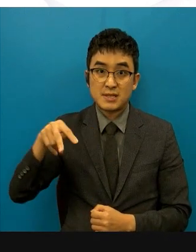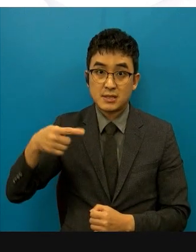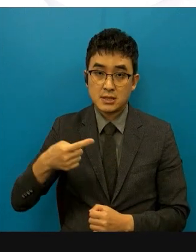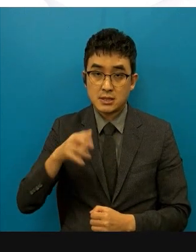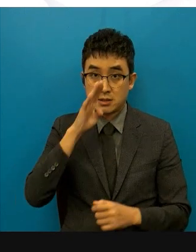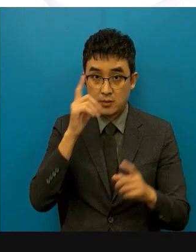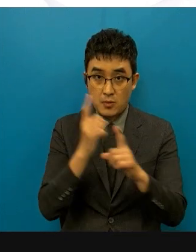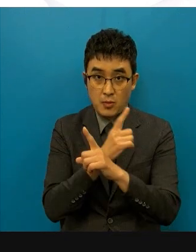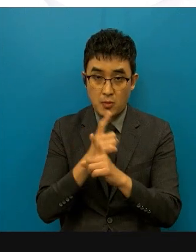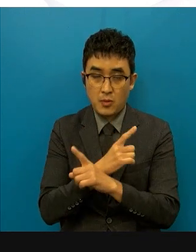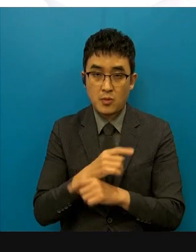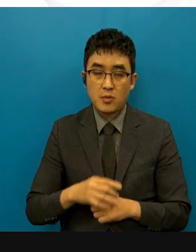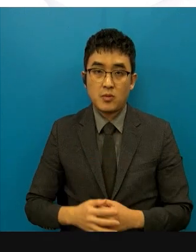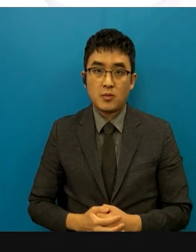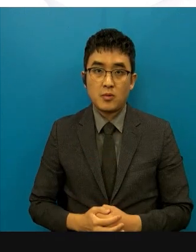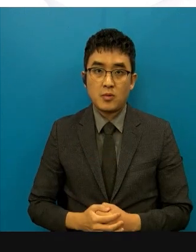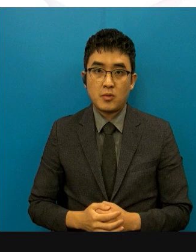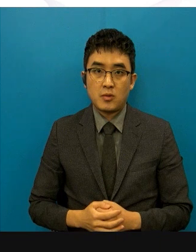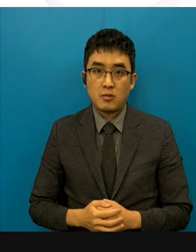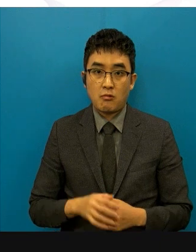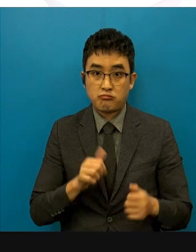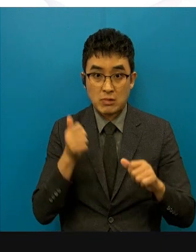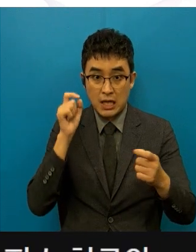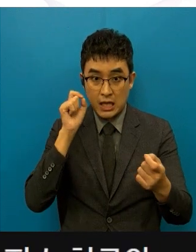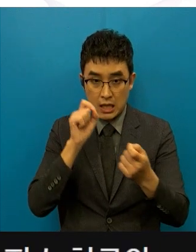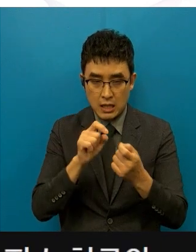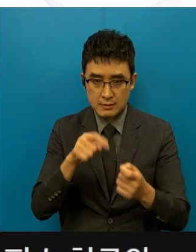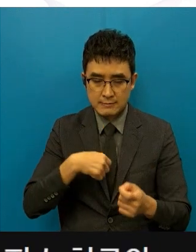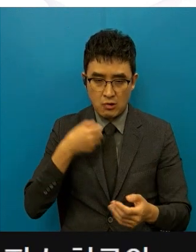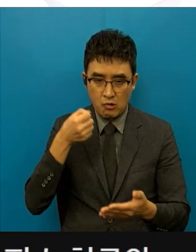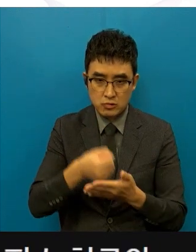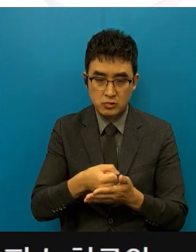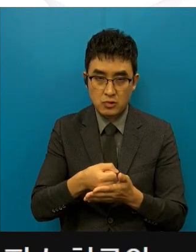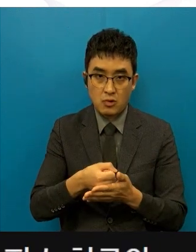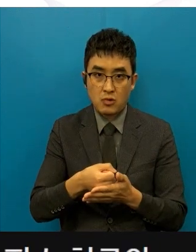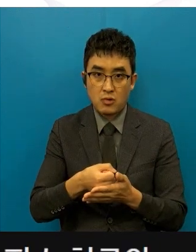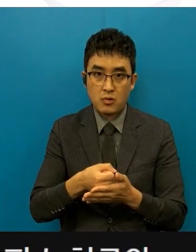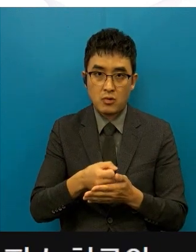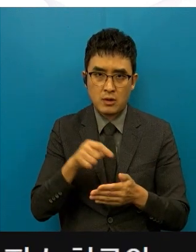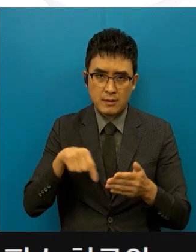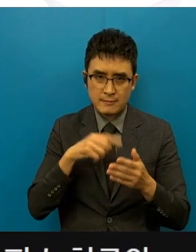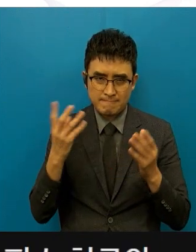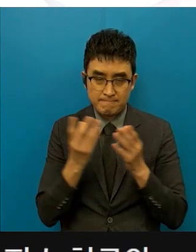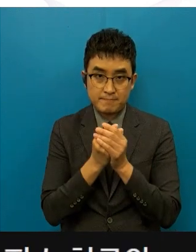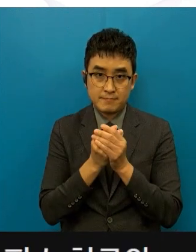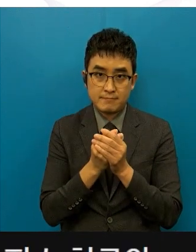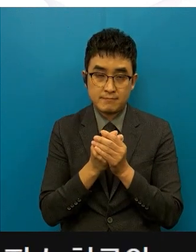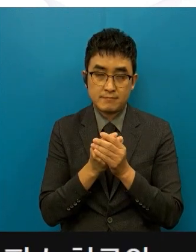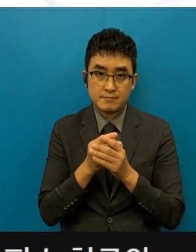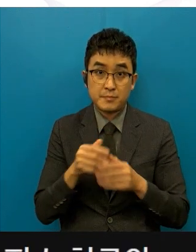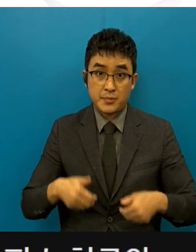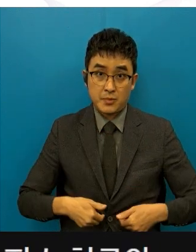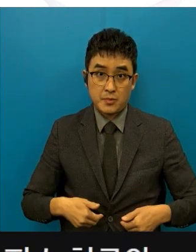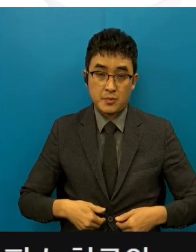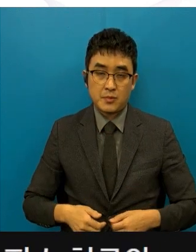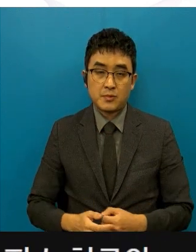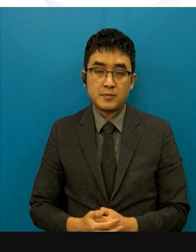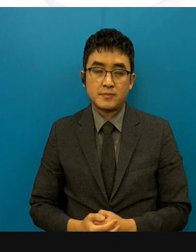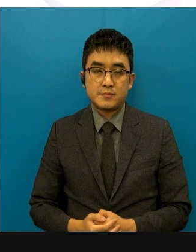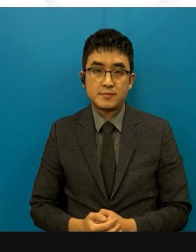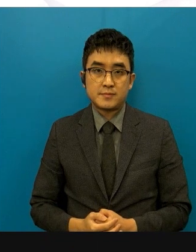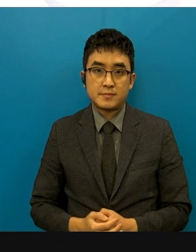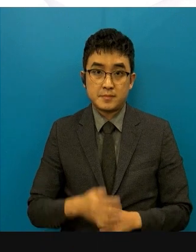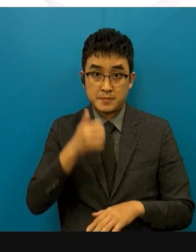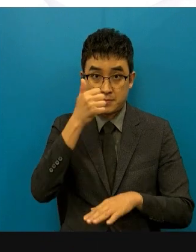dignified dying and death, but also for more meaningful life at the 21st century is needed